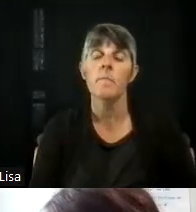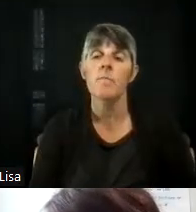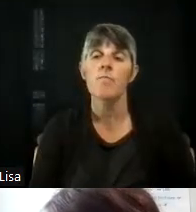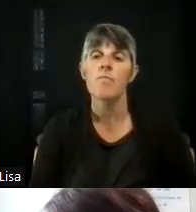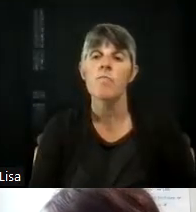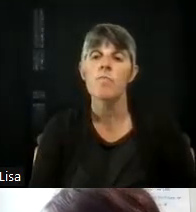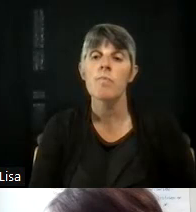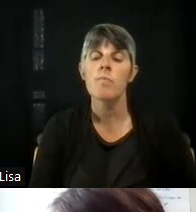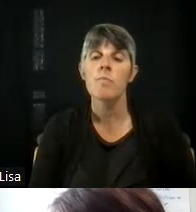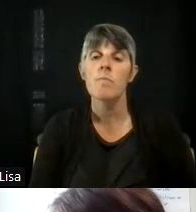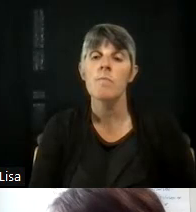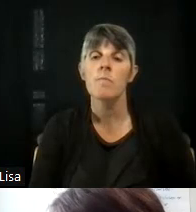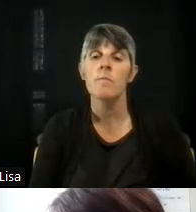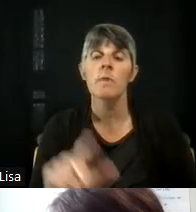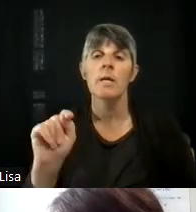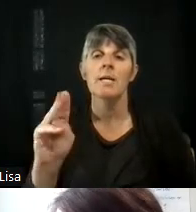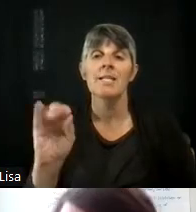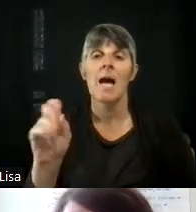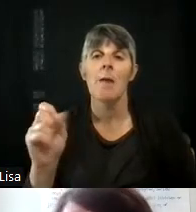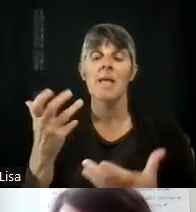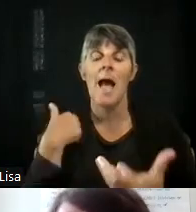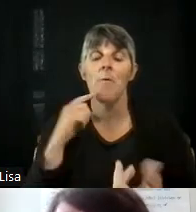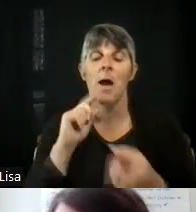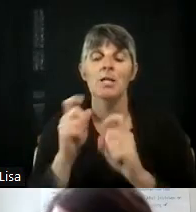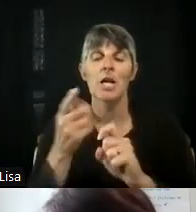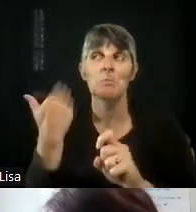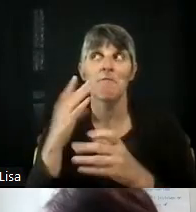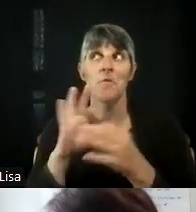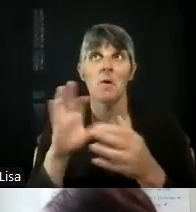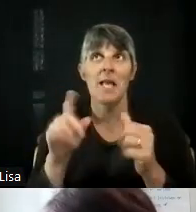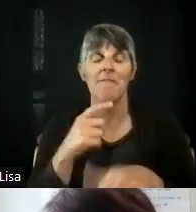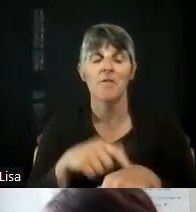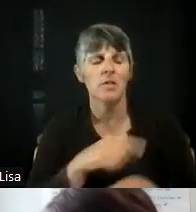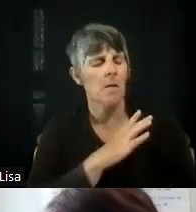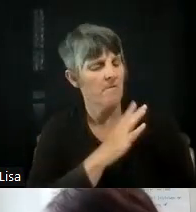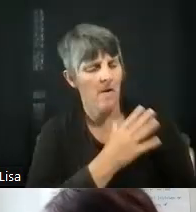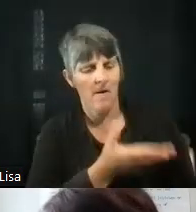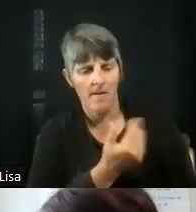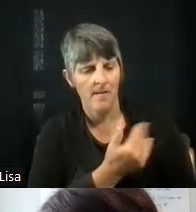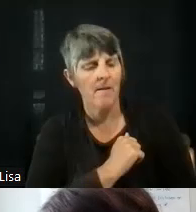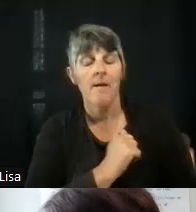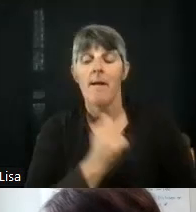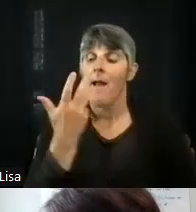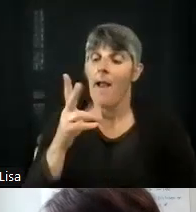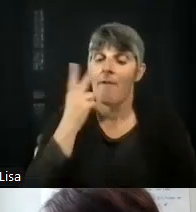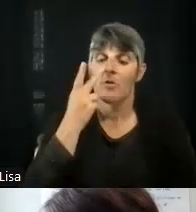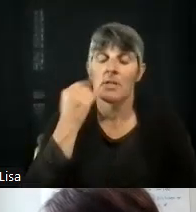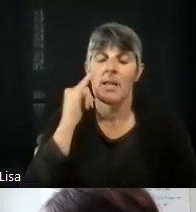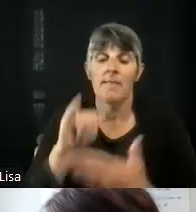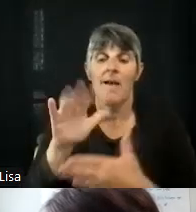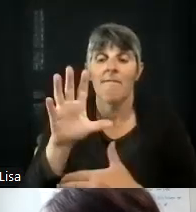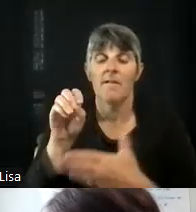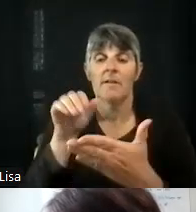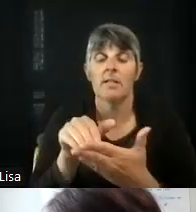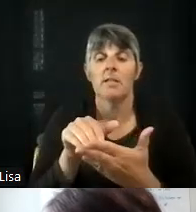I was gonna just adjust what I said the first time, Please. because after seeing that there were 50